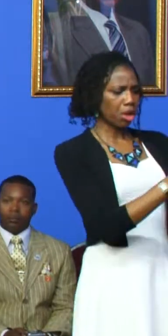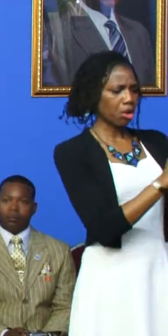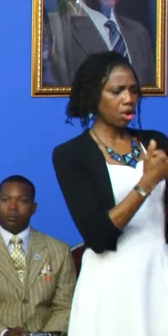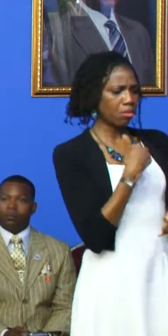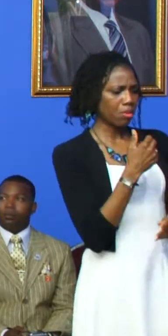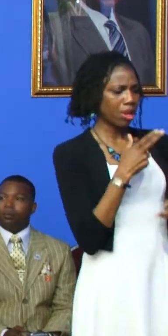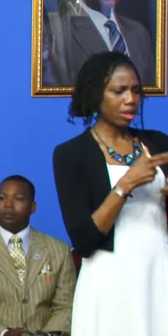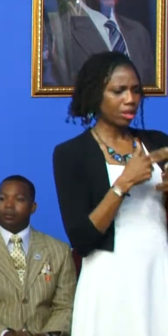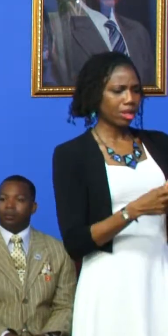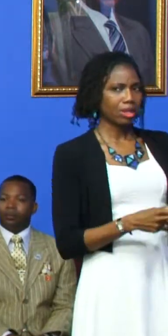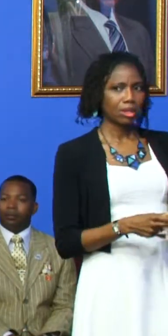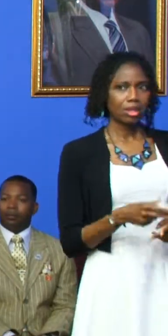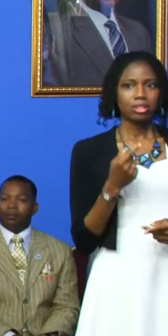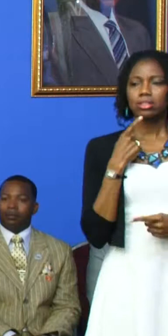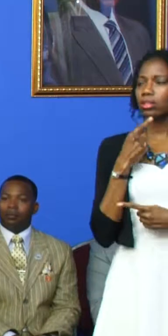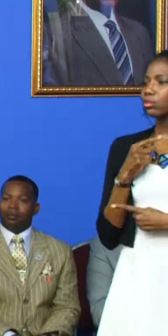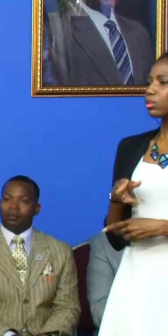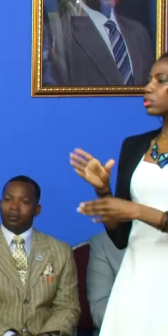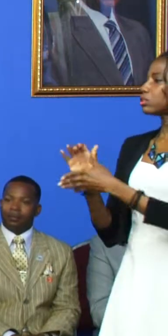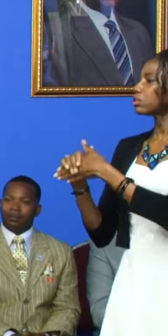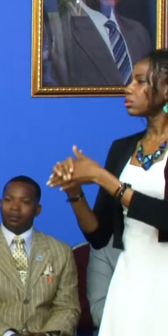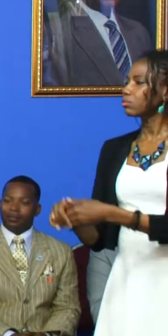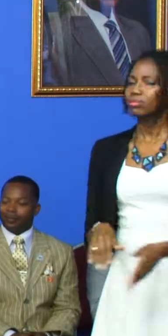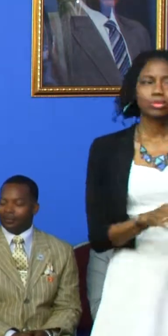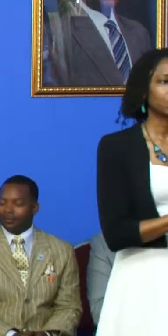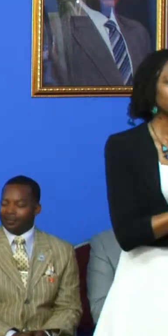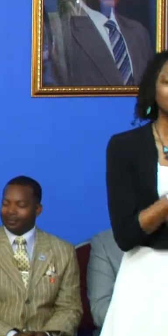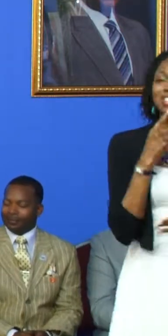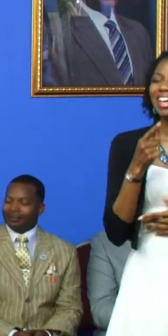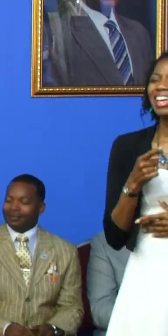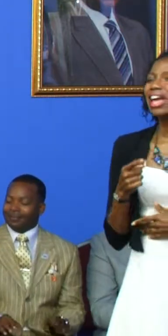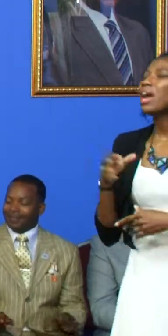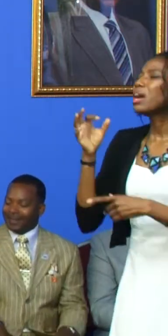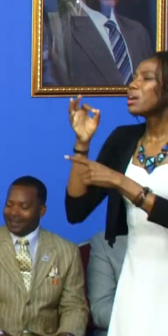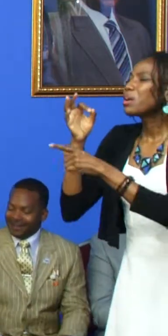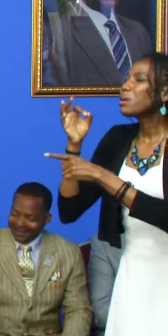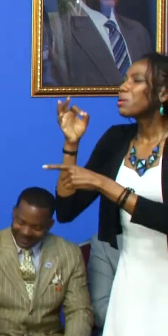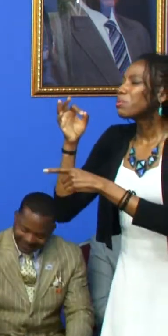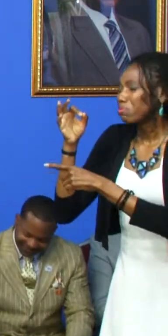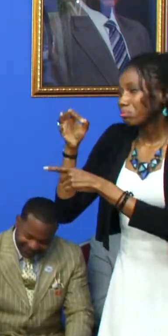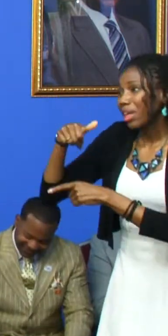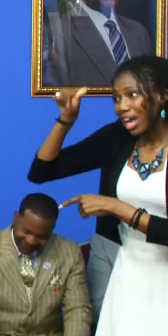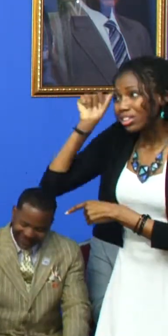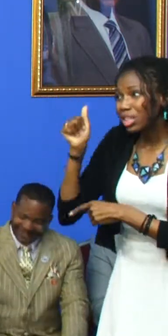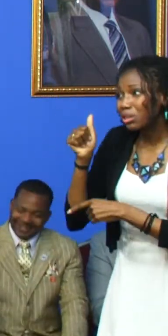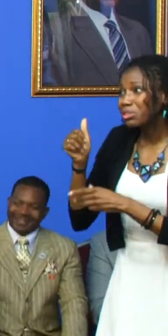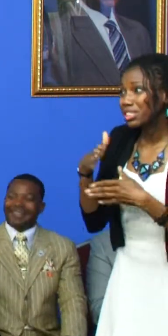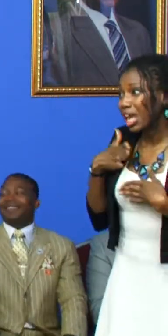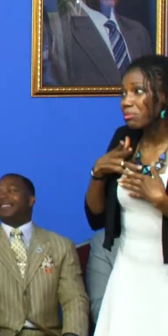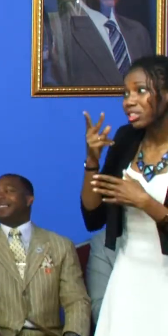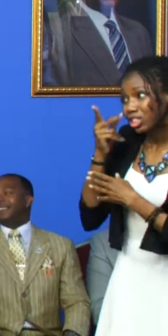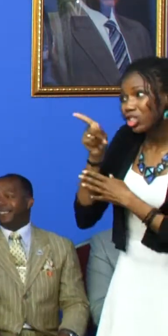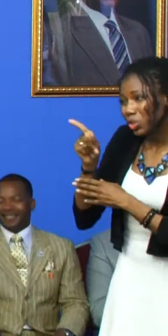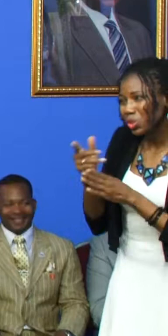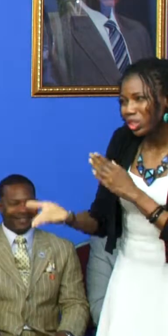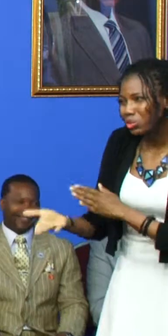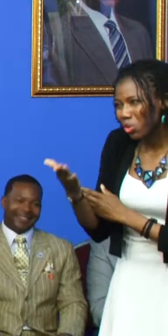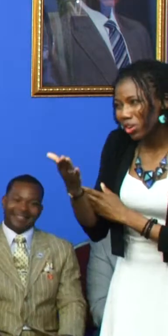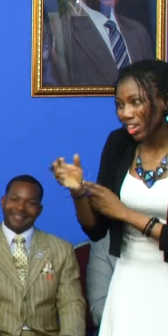right, shake hand person to your right, and say, Reb is glad to see you this morning. TV.